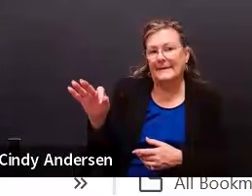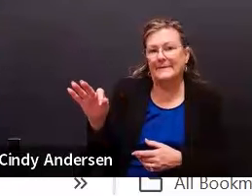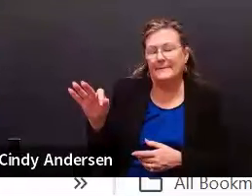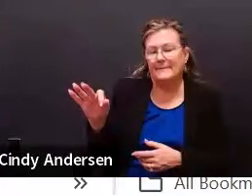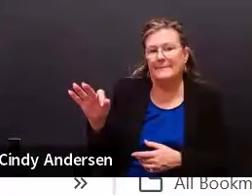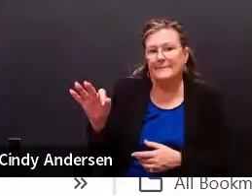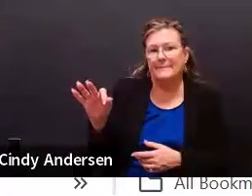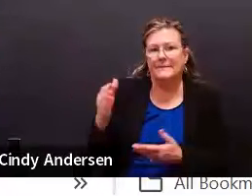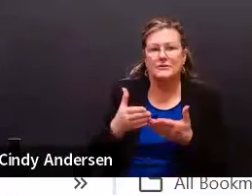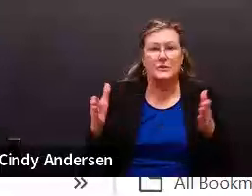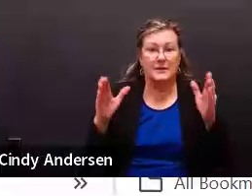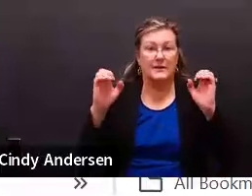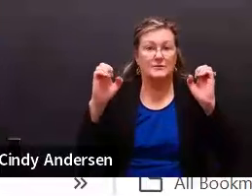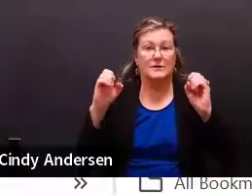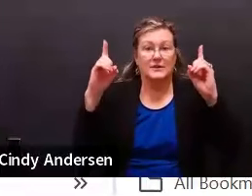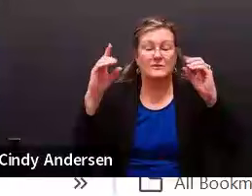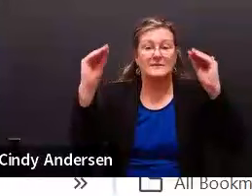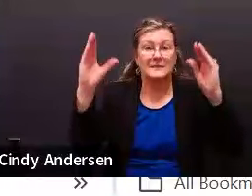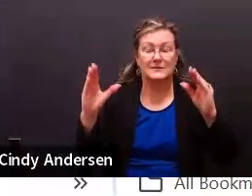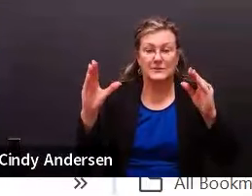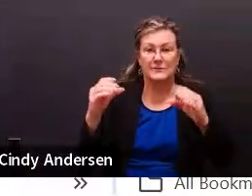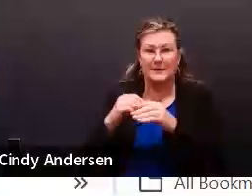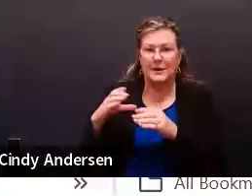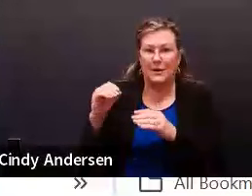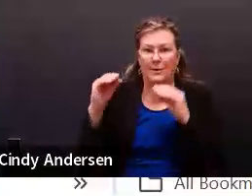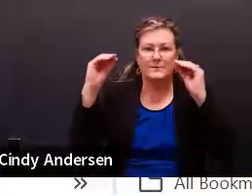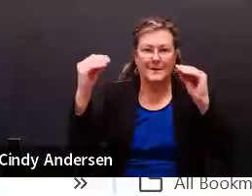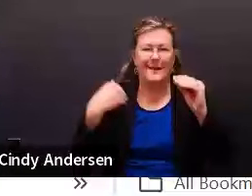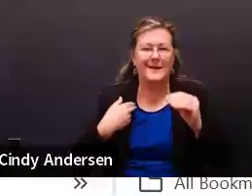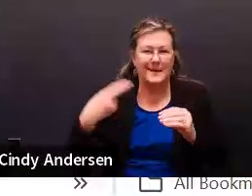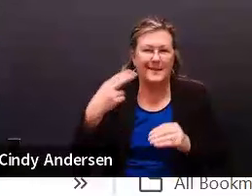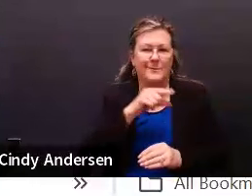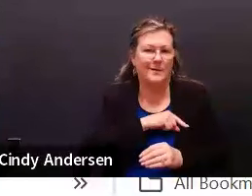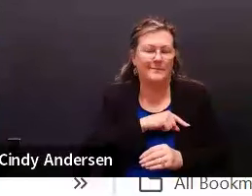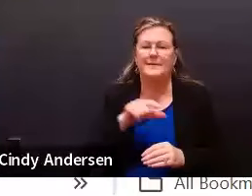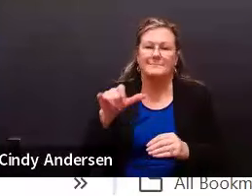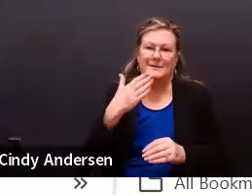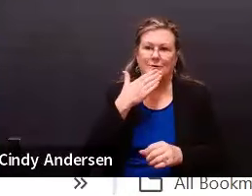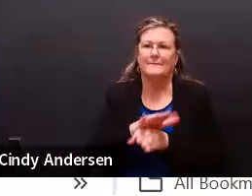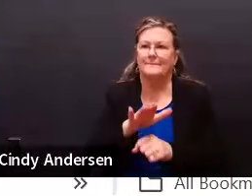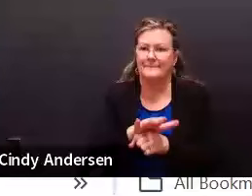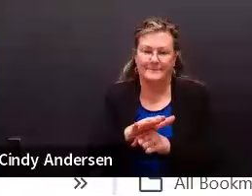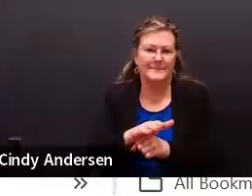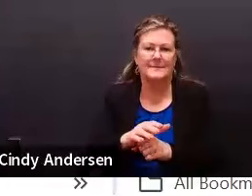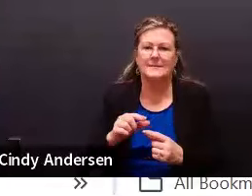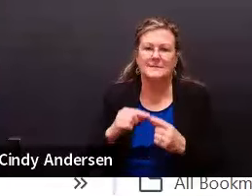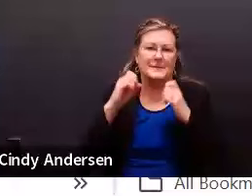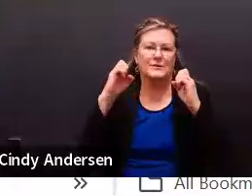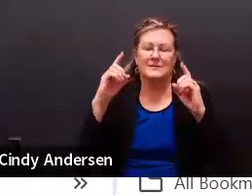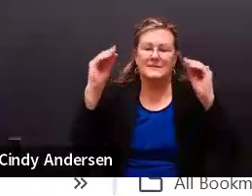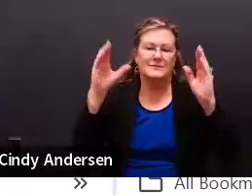as the gen ed teacher in a co-taught classroom has that highly qualified, then they're good to go. The Okay. special ed so- teacher doesn't need